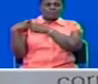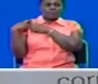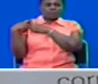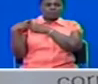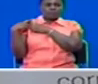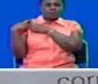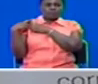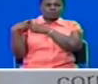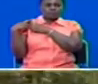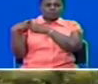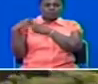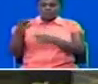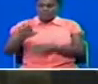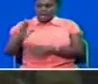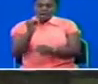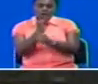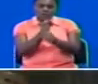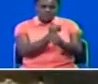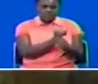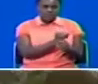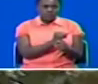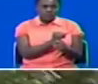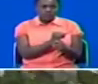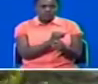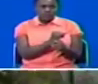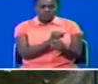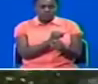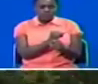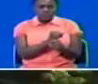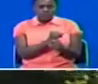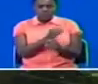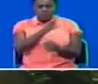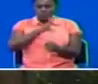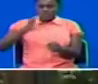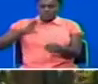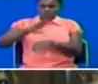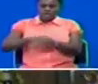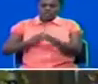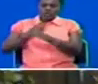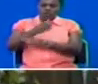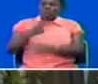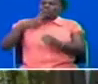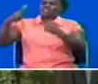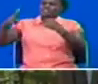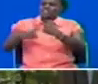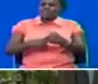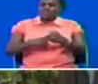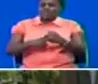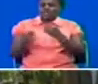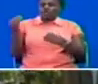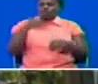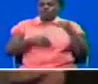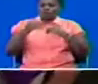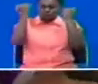in your institutions. For a commission that receives more than 700 reported corruption cases